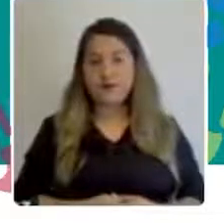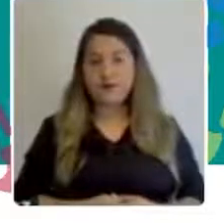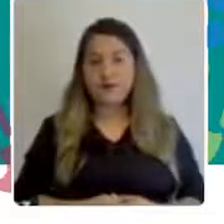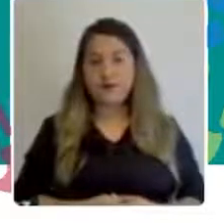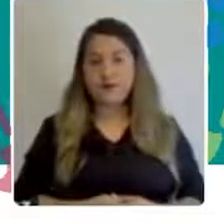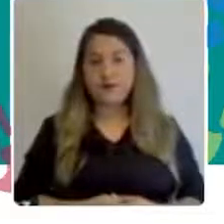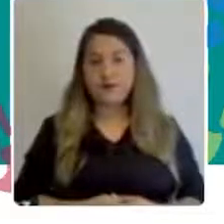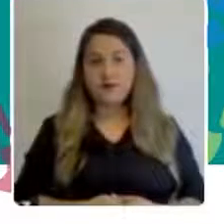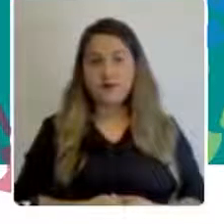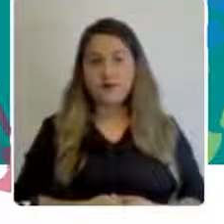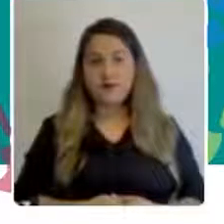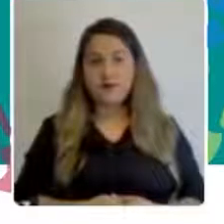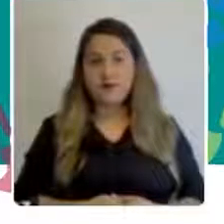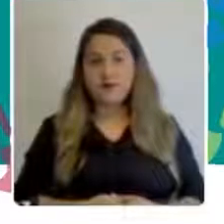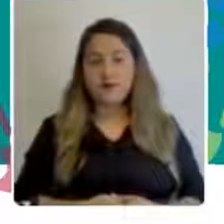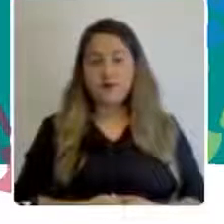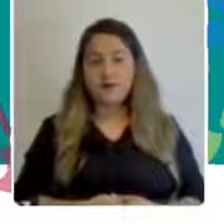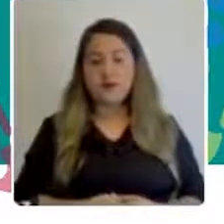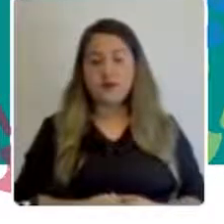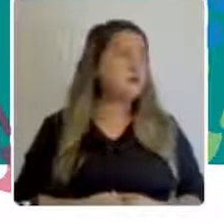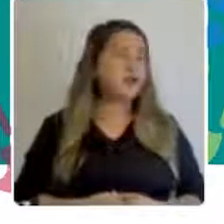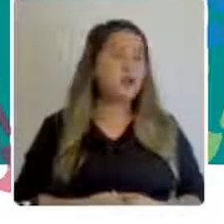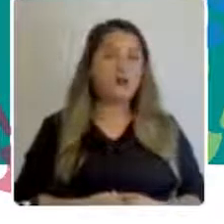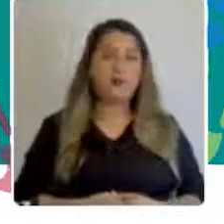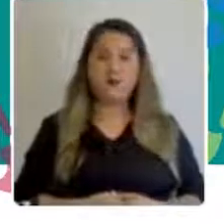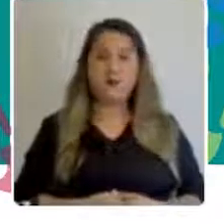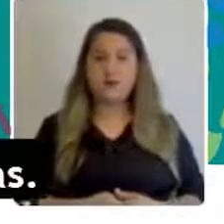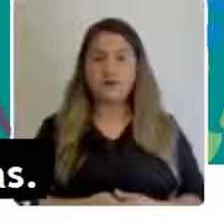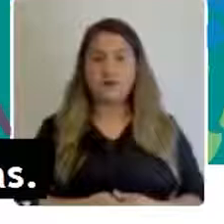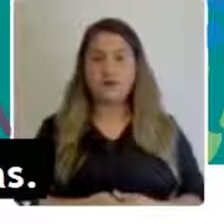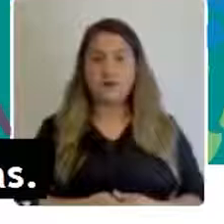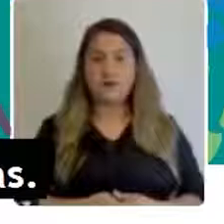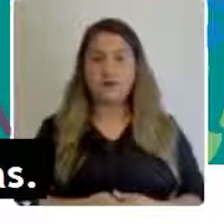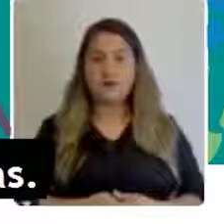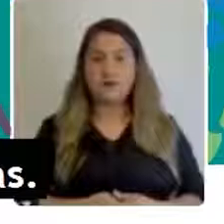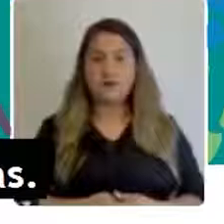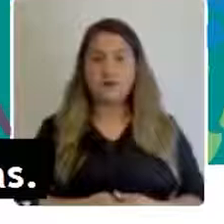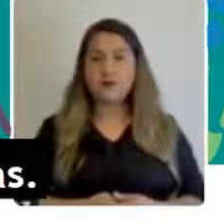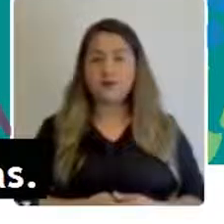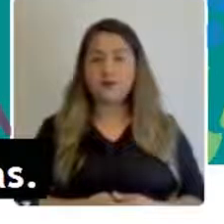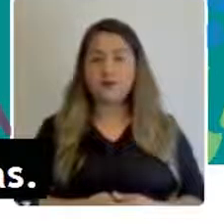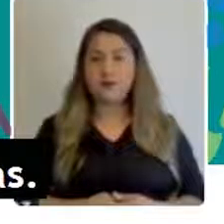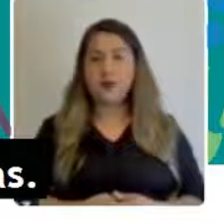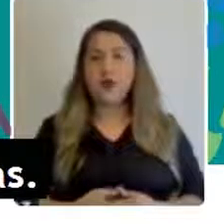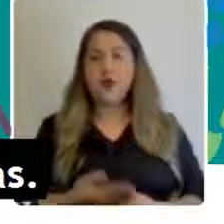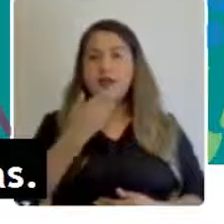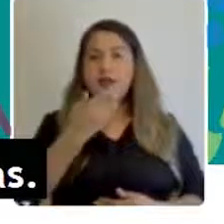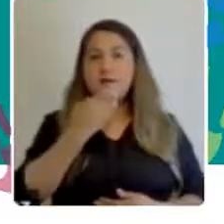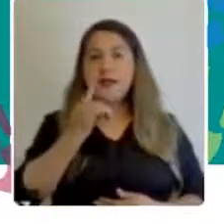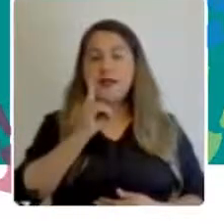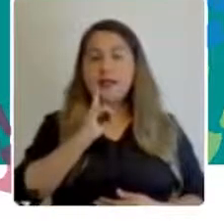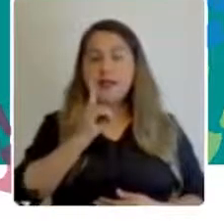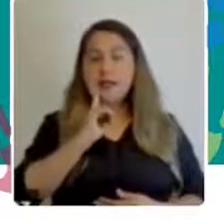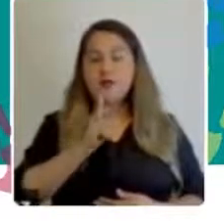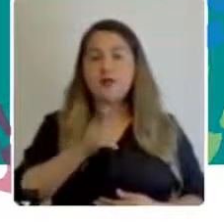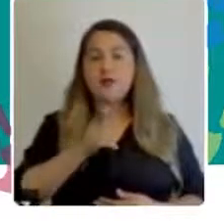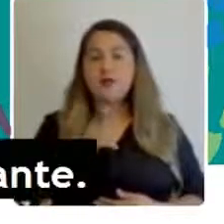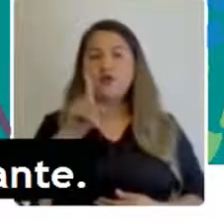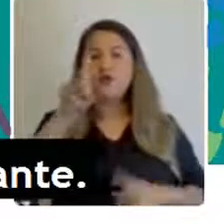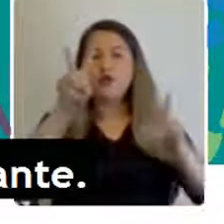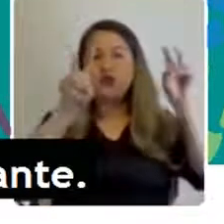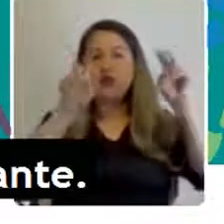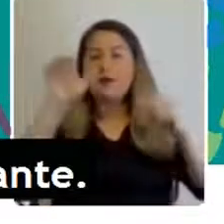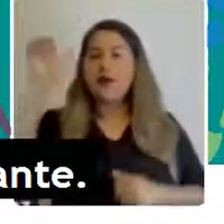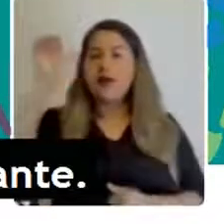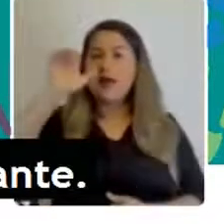them. And finally, we have also a European platform for rare disease registration.